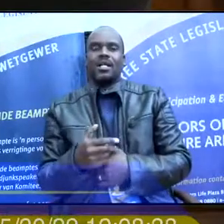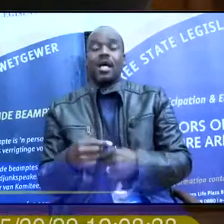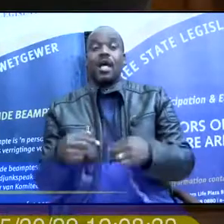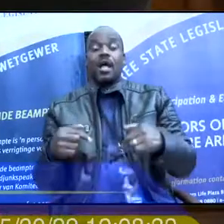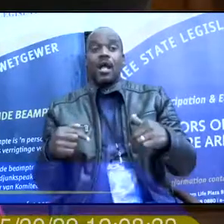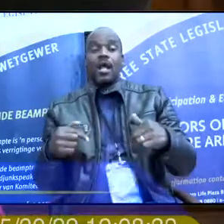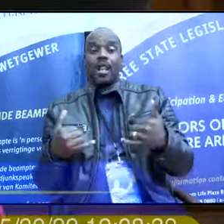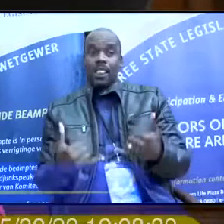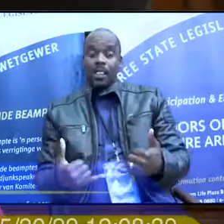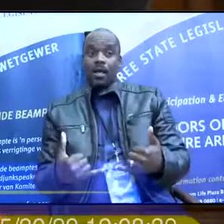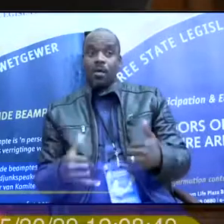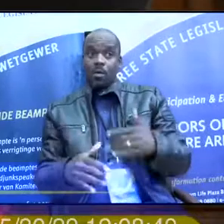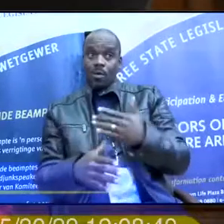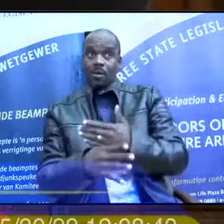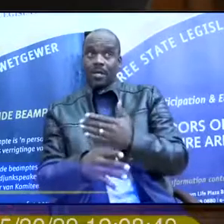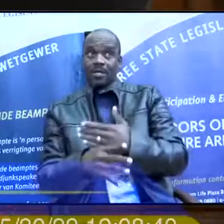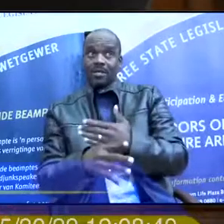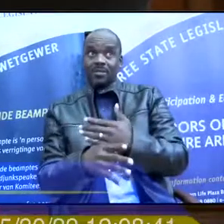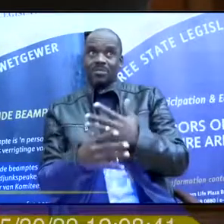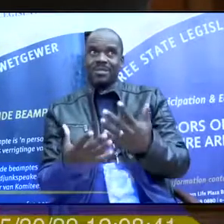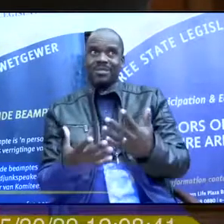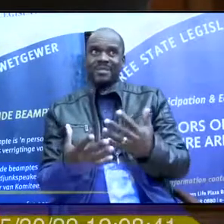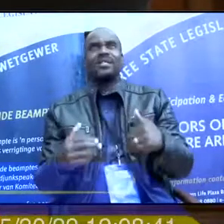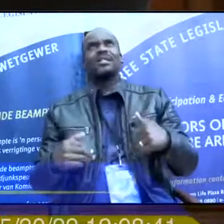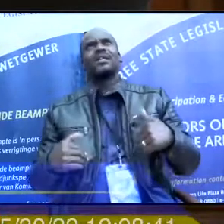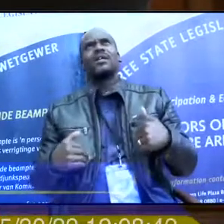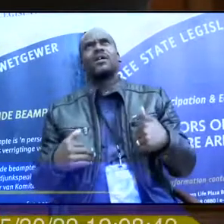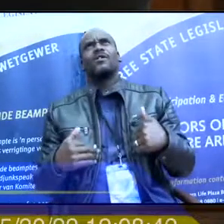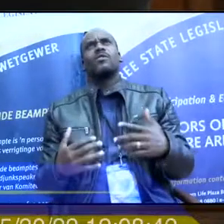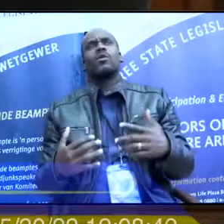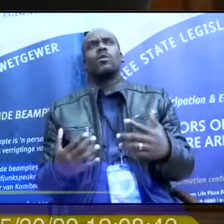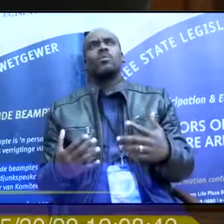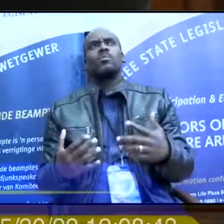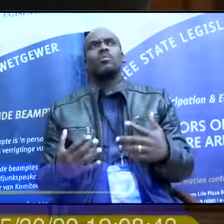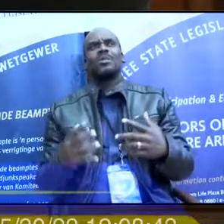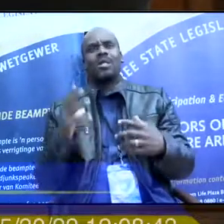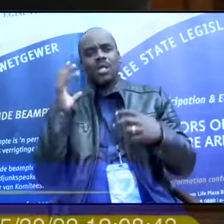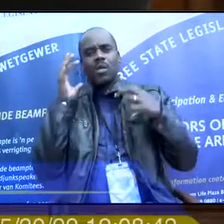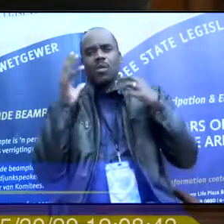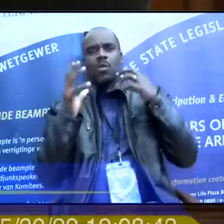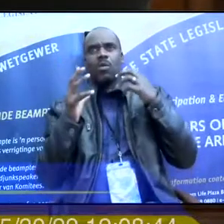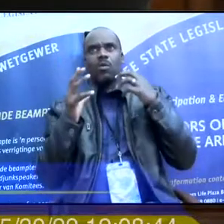are being dismissed just for not being convinced